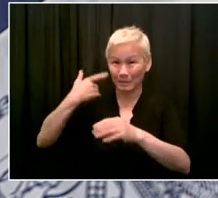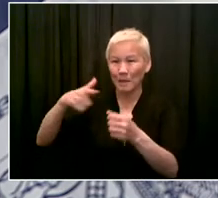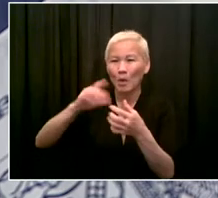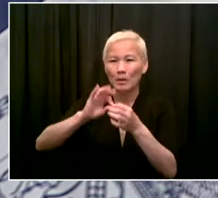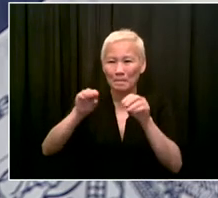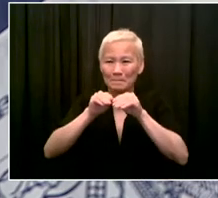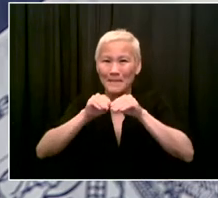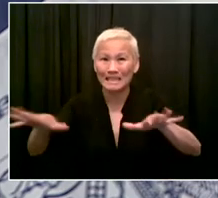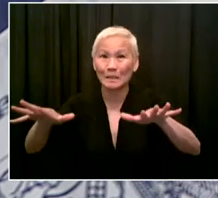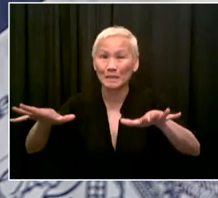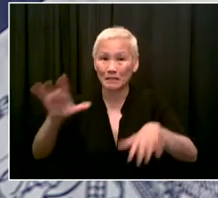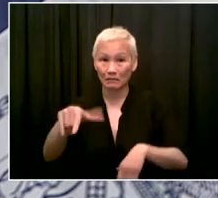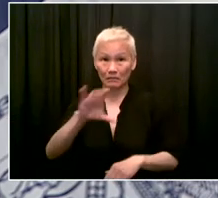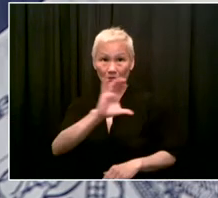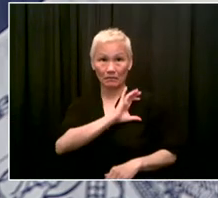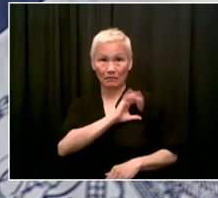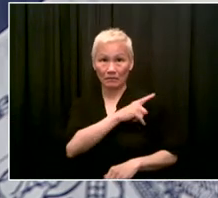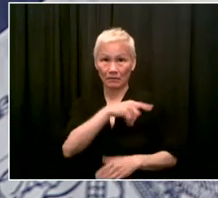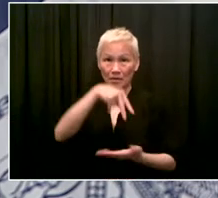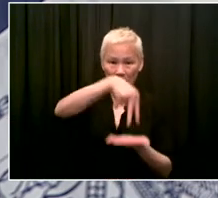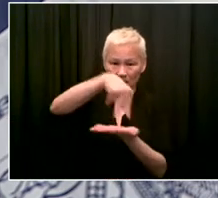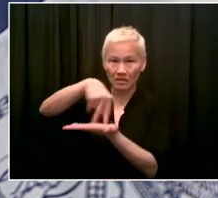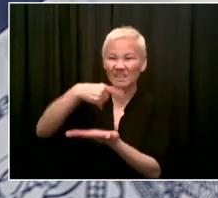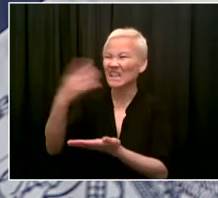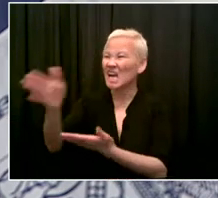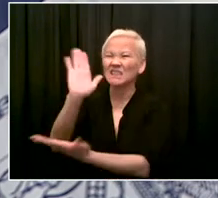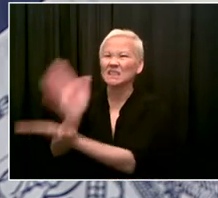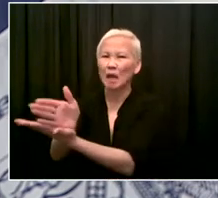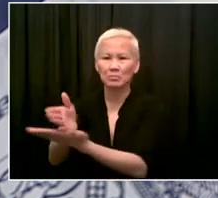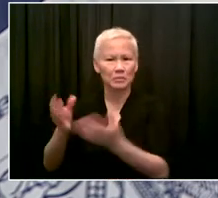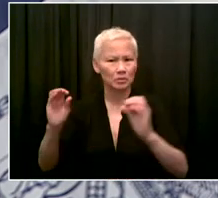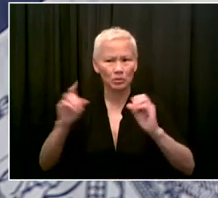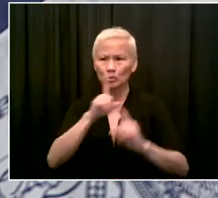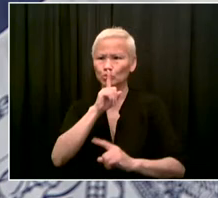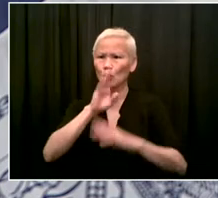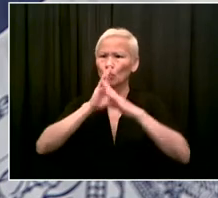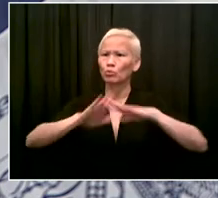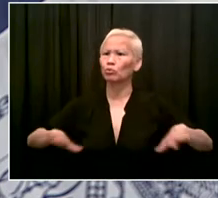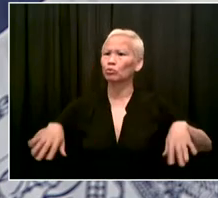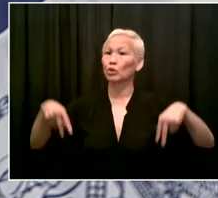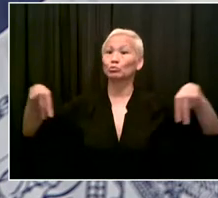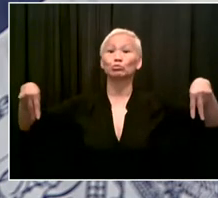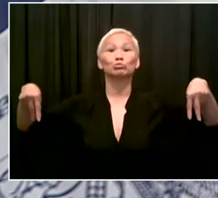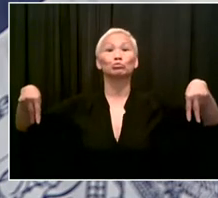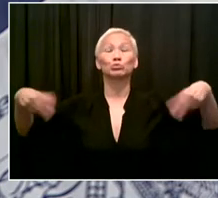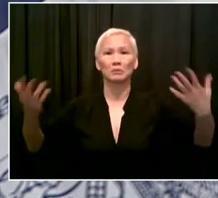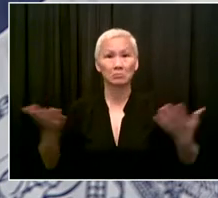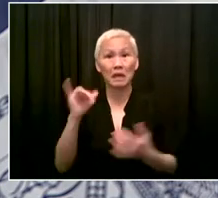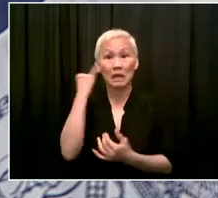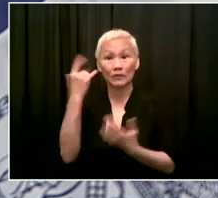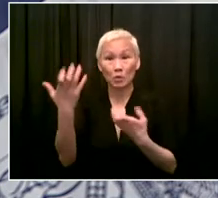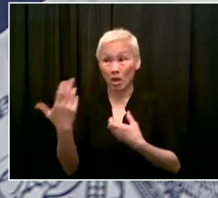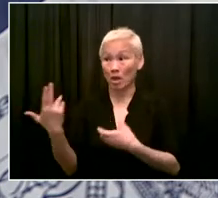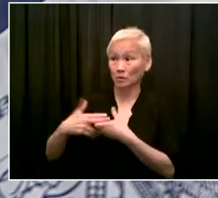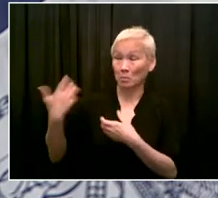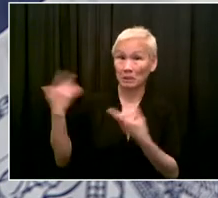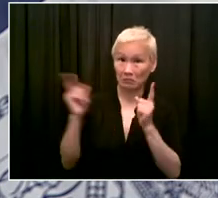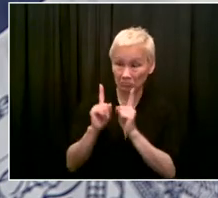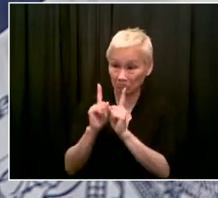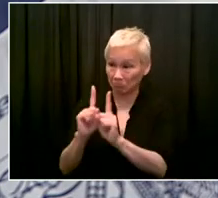any enforcement for this particular problem, especially given the actor Lisa Baines, who lost her life on the Upper West